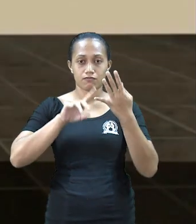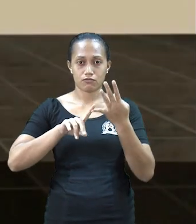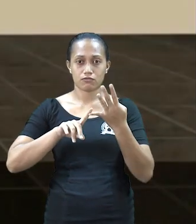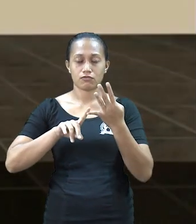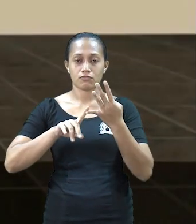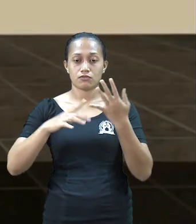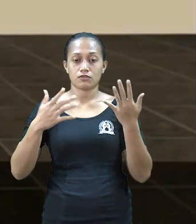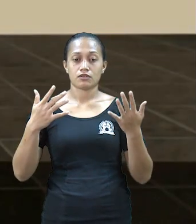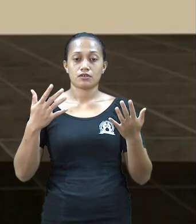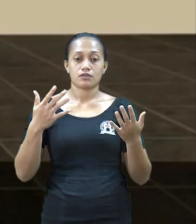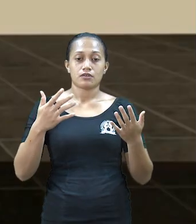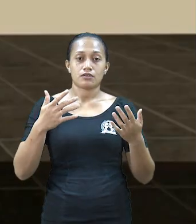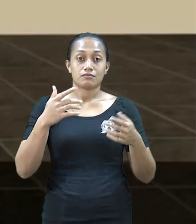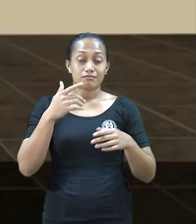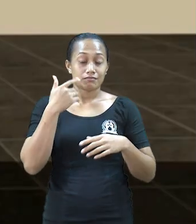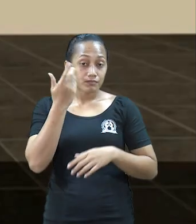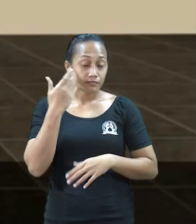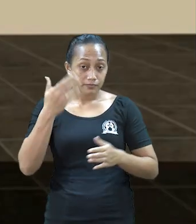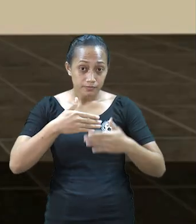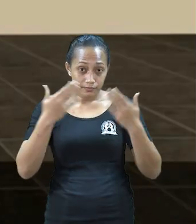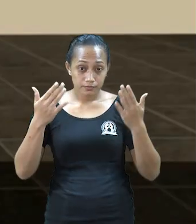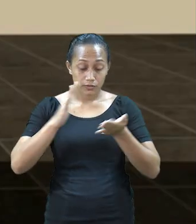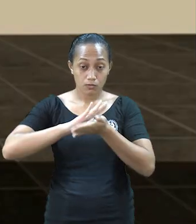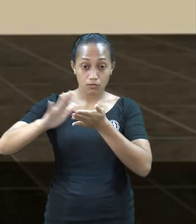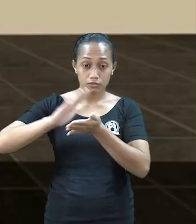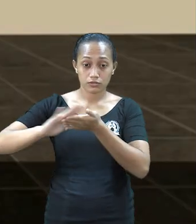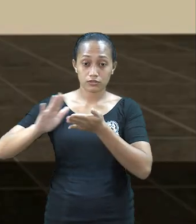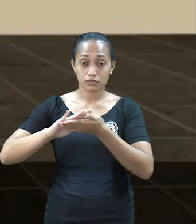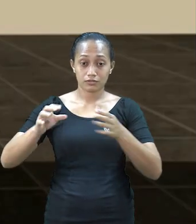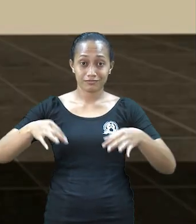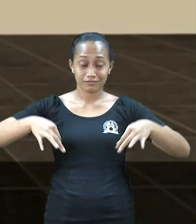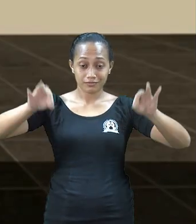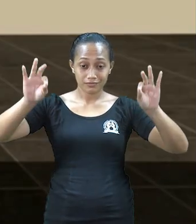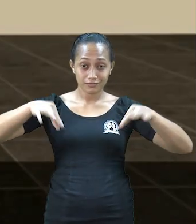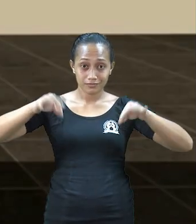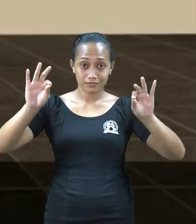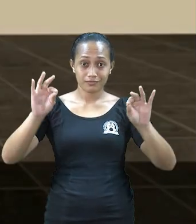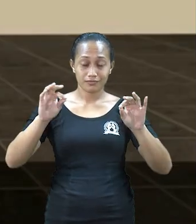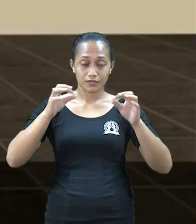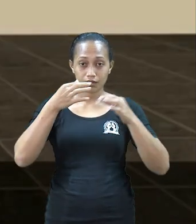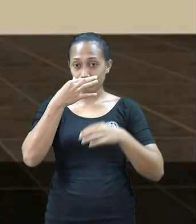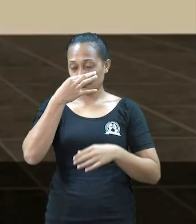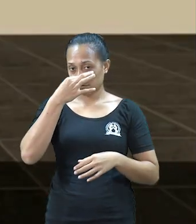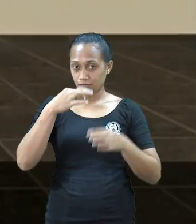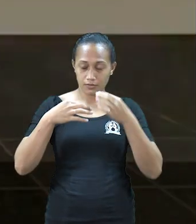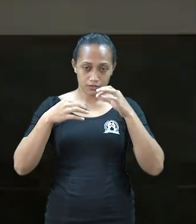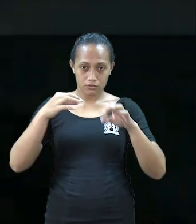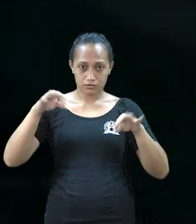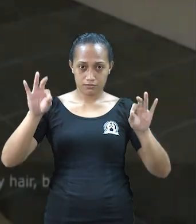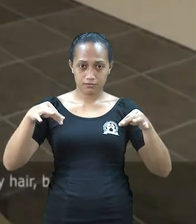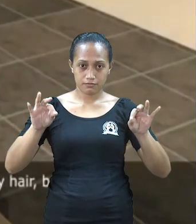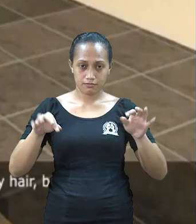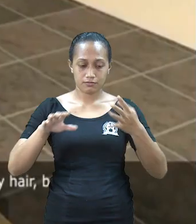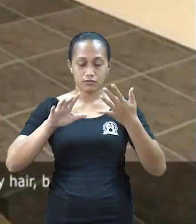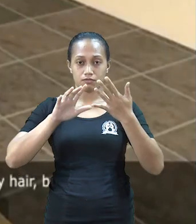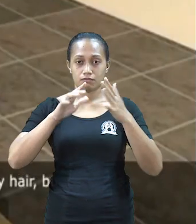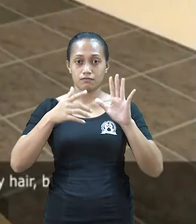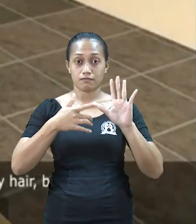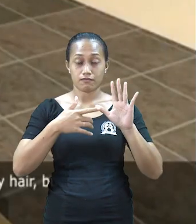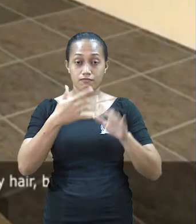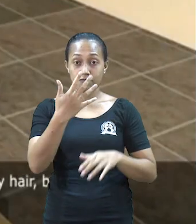4. Proper and daily washing of undergarments and handkerchiefs.